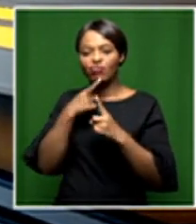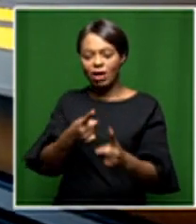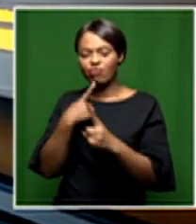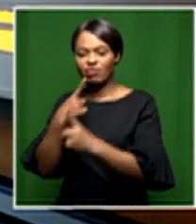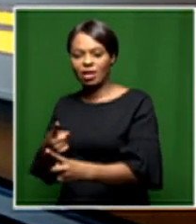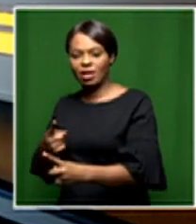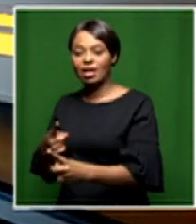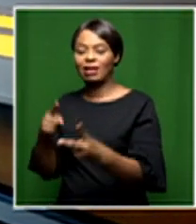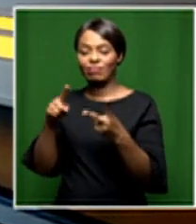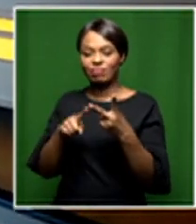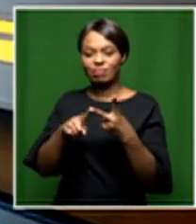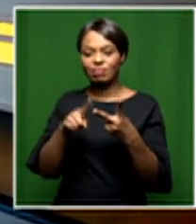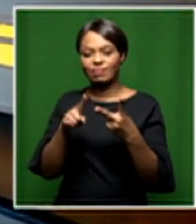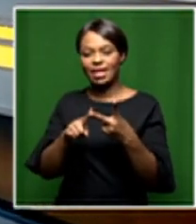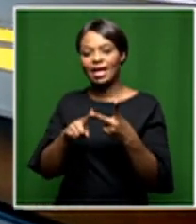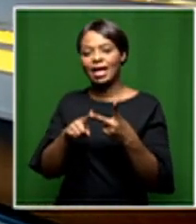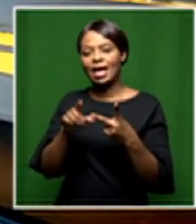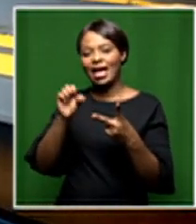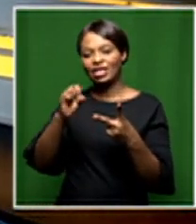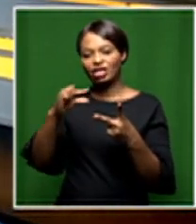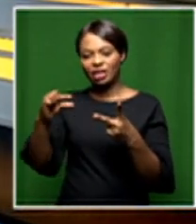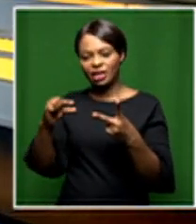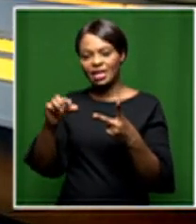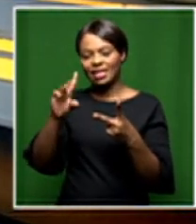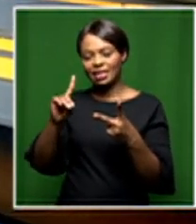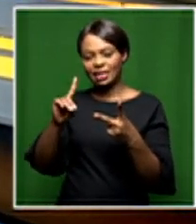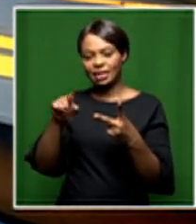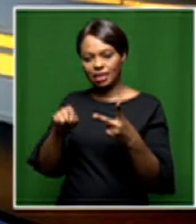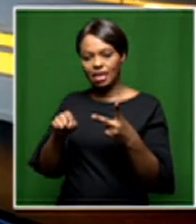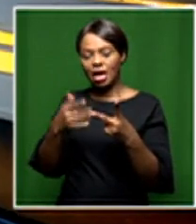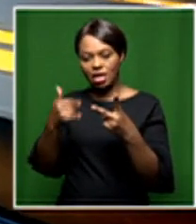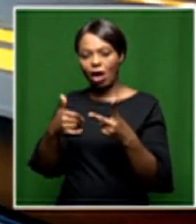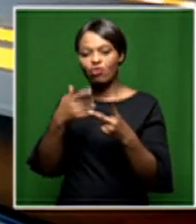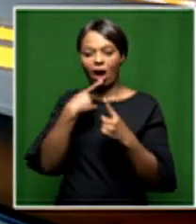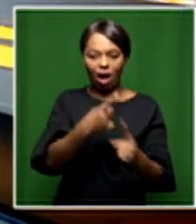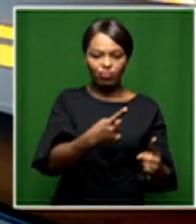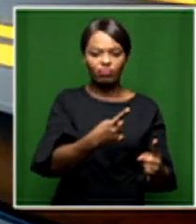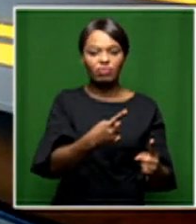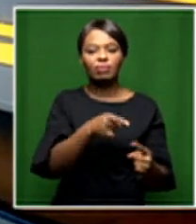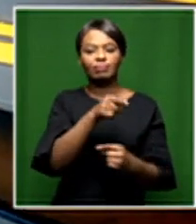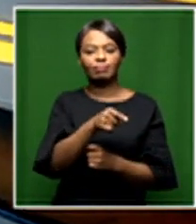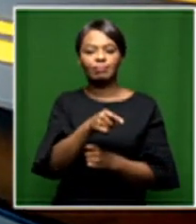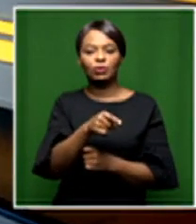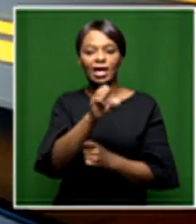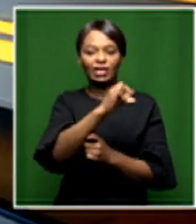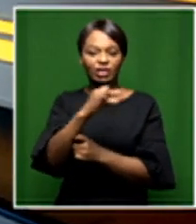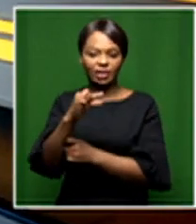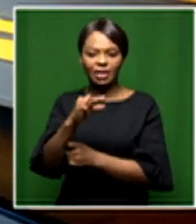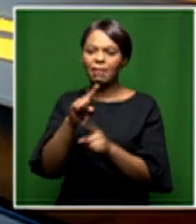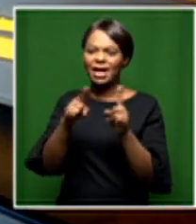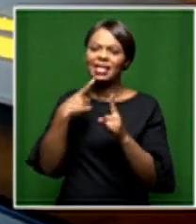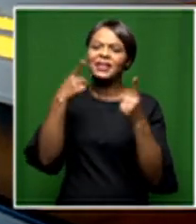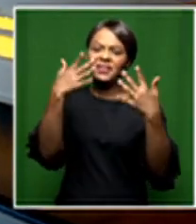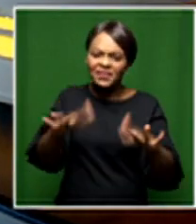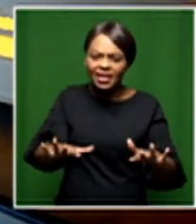to apologize to the DCJ. But what is said cannot be unsaid. And these are